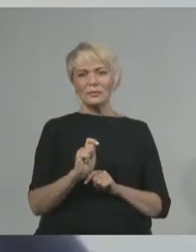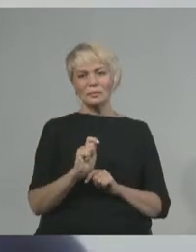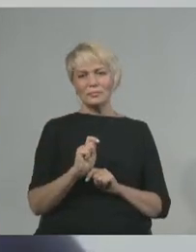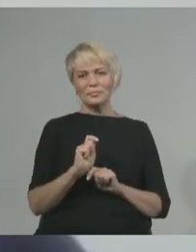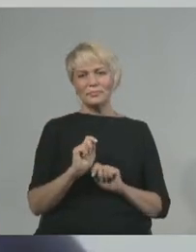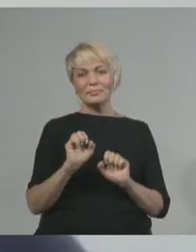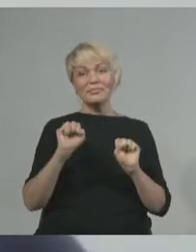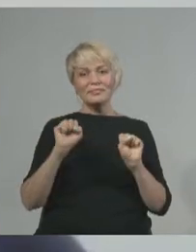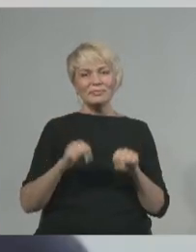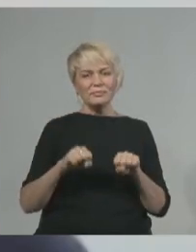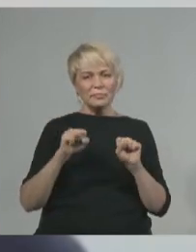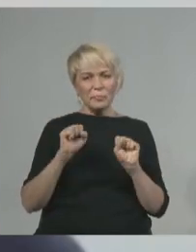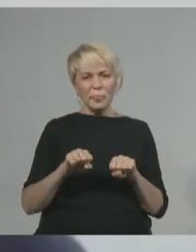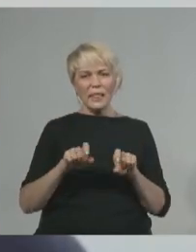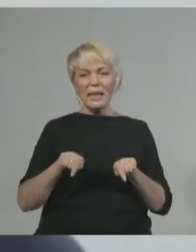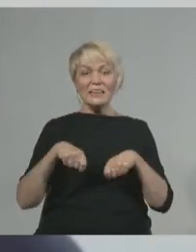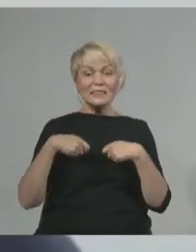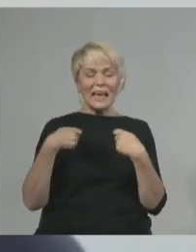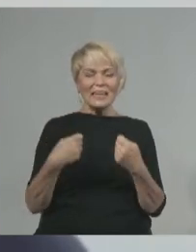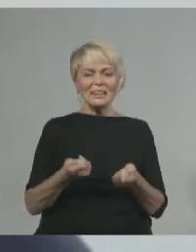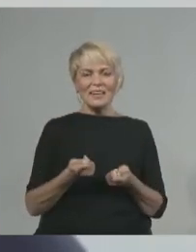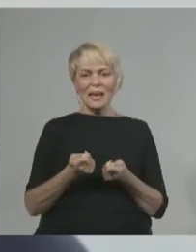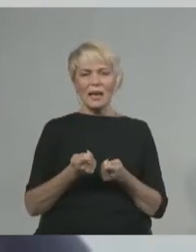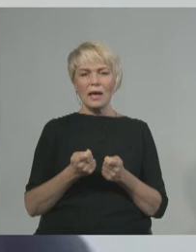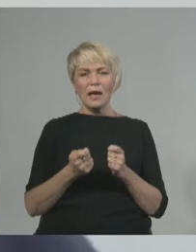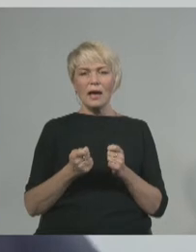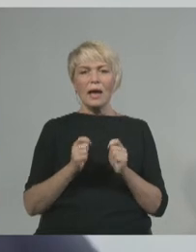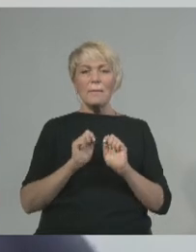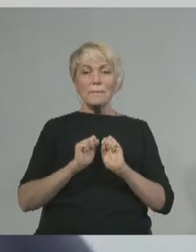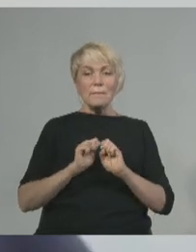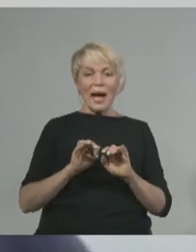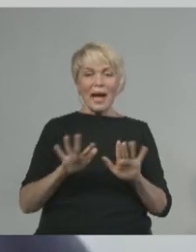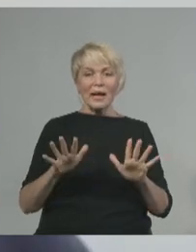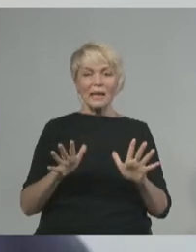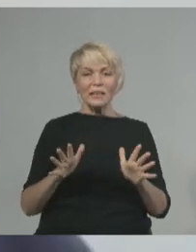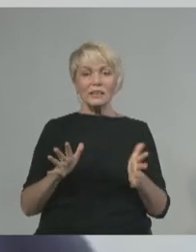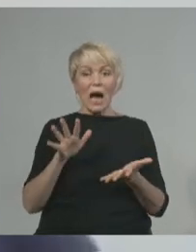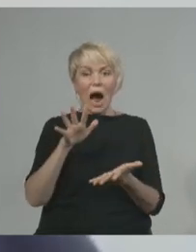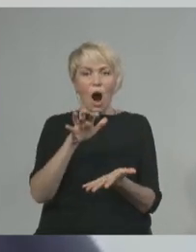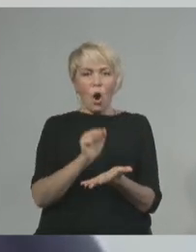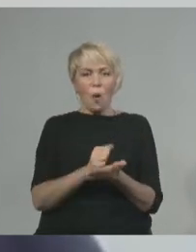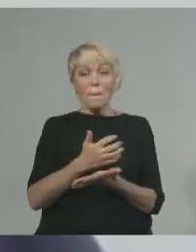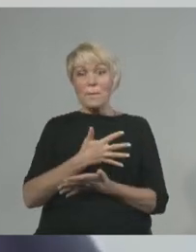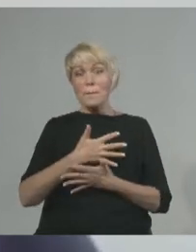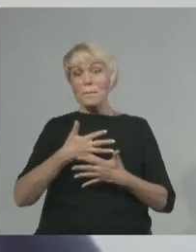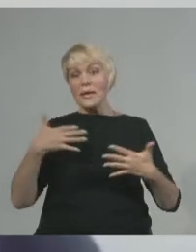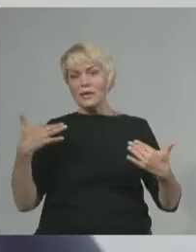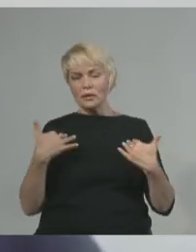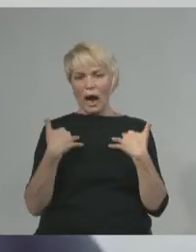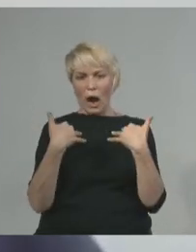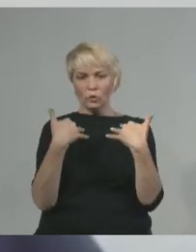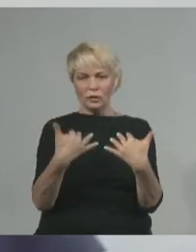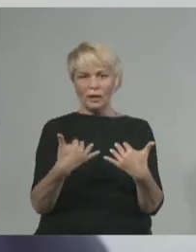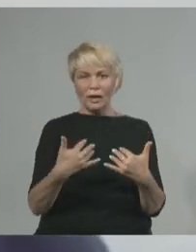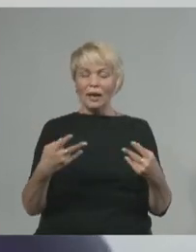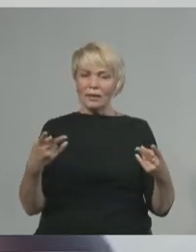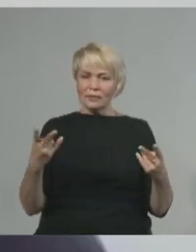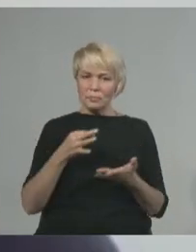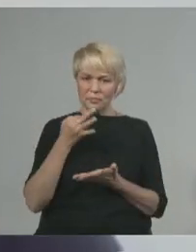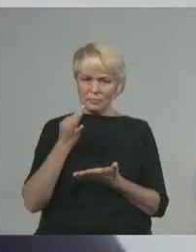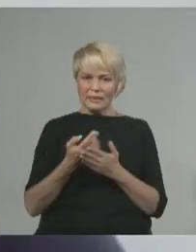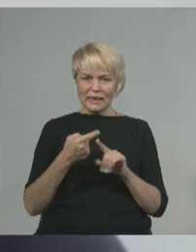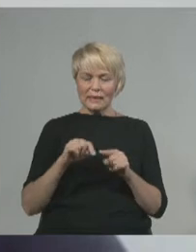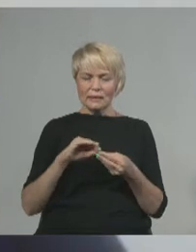opportunity to reach more people but we have to be aware of these problems i think the platform that i just mentioned is